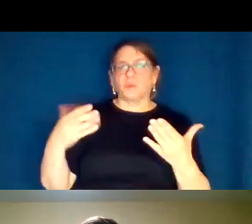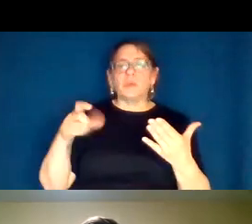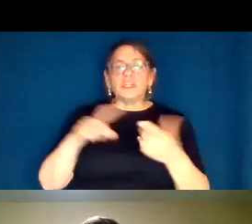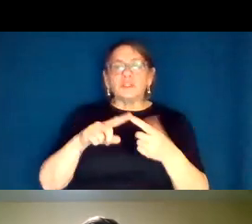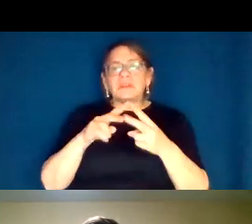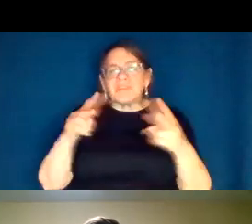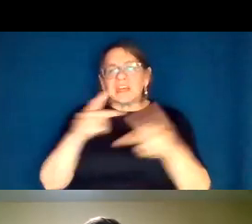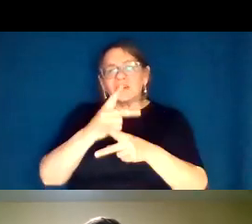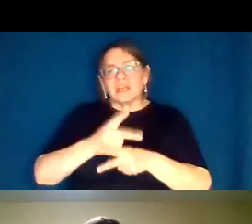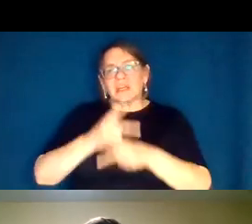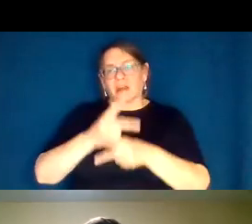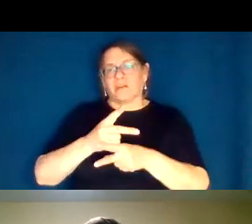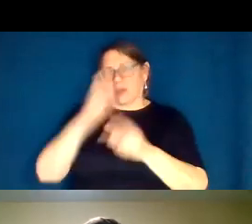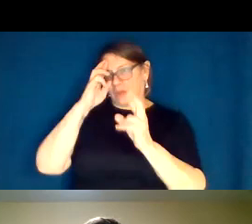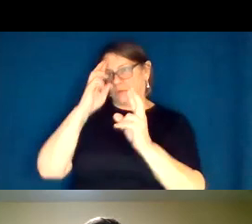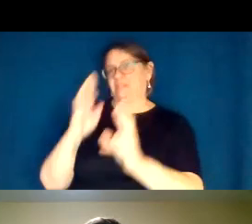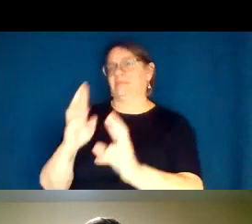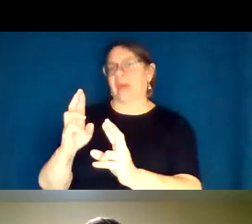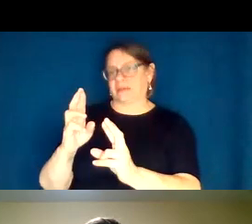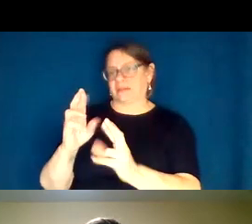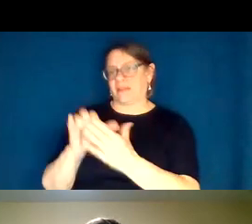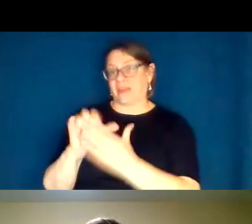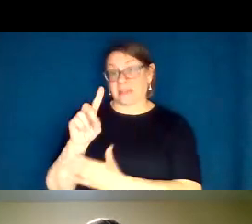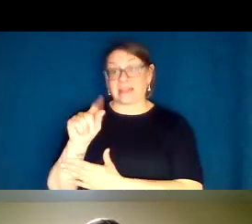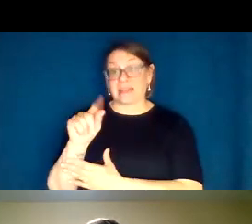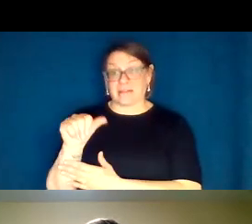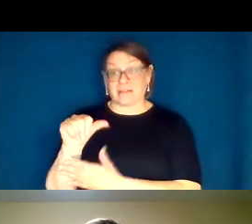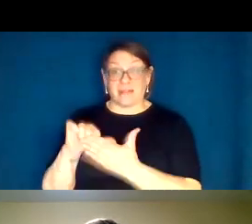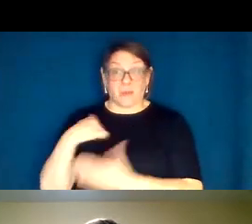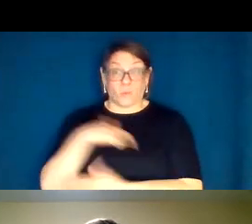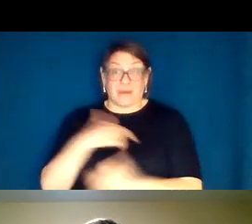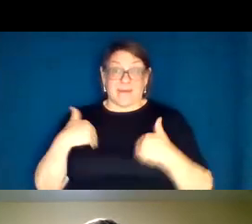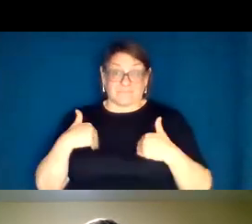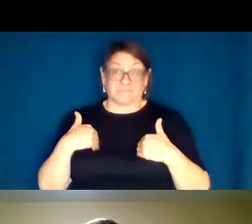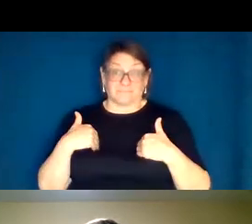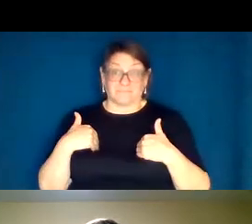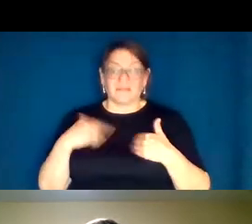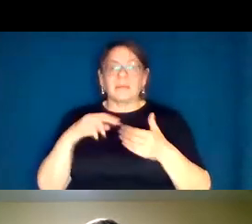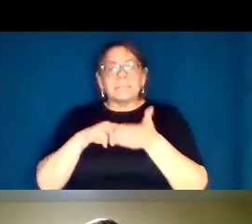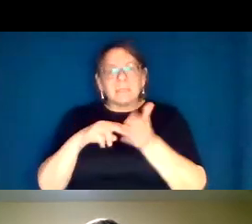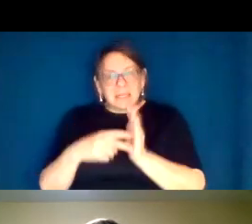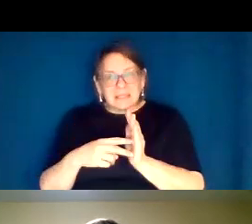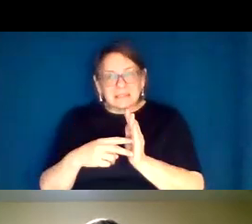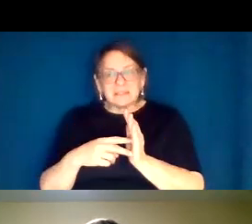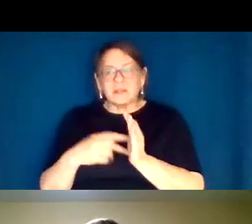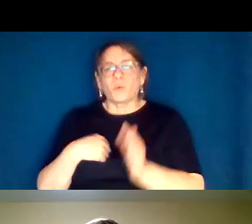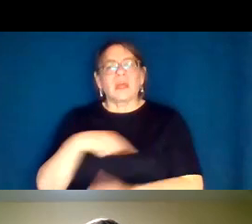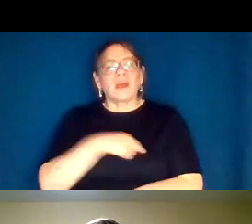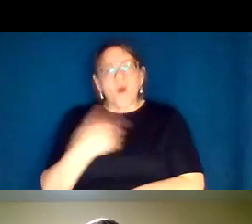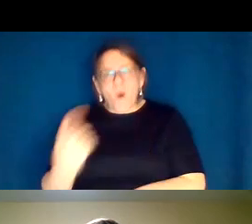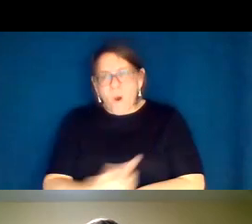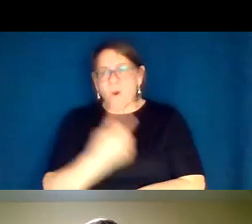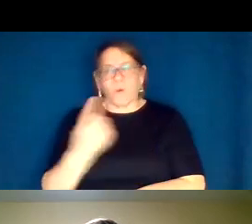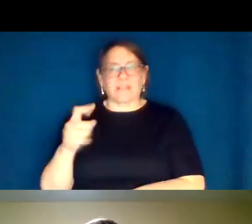and respectful stewards of the data that we have at our disposal. This means that we always need to